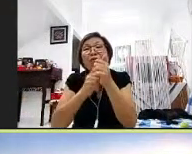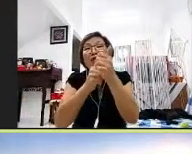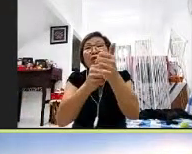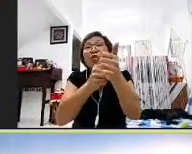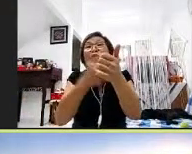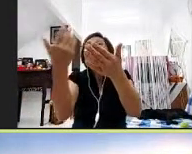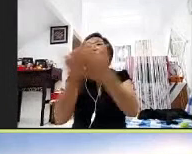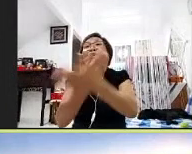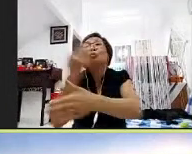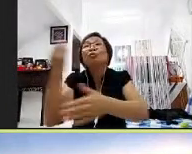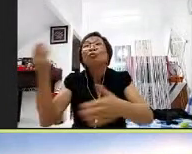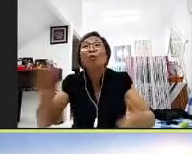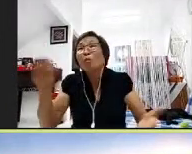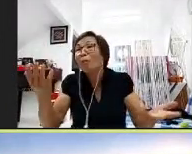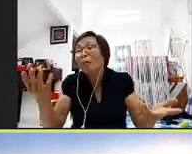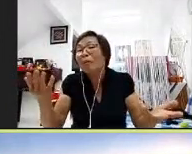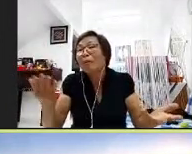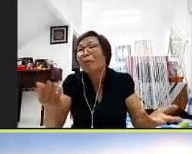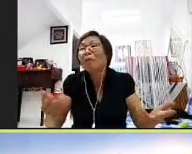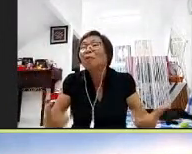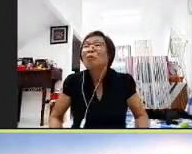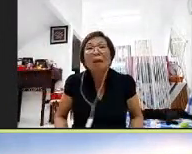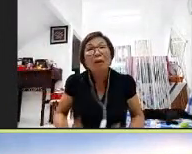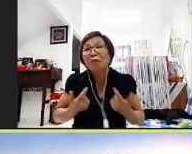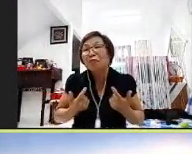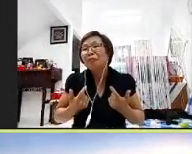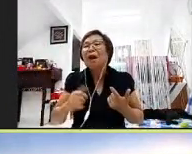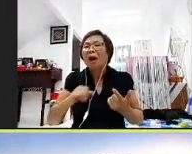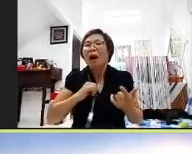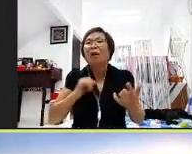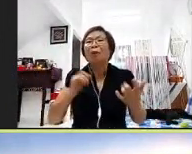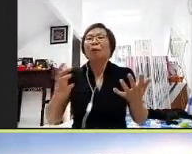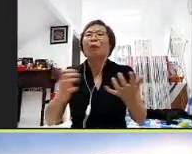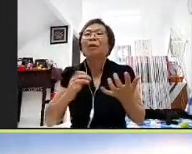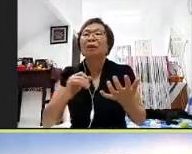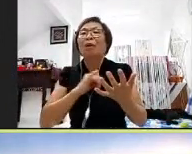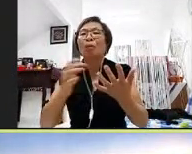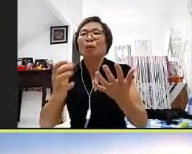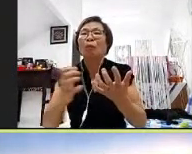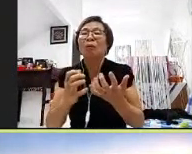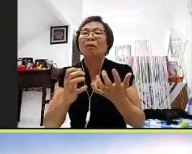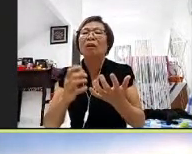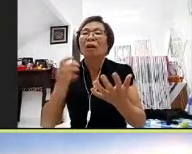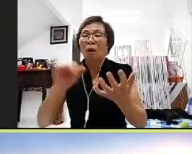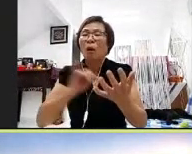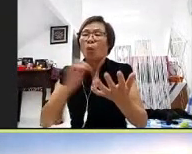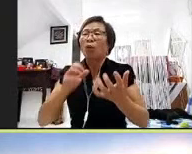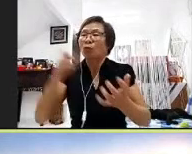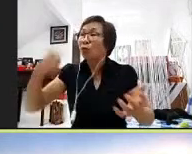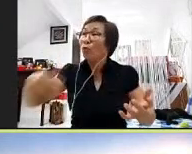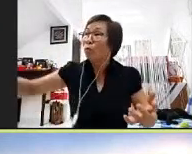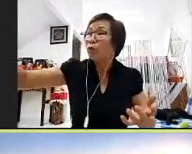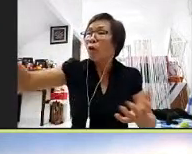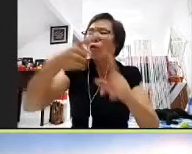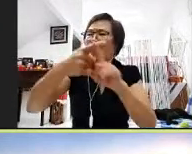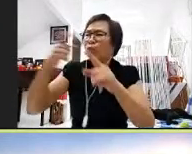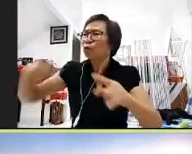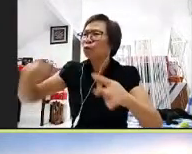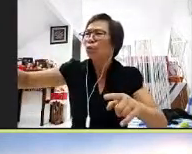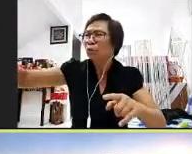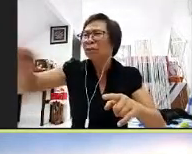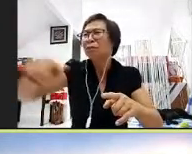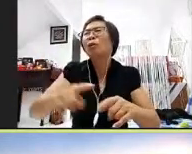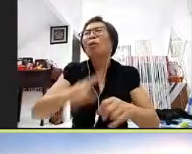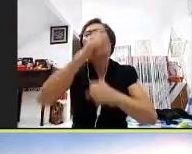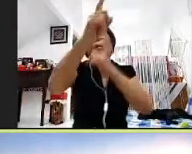So I just want to know from the audience here, over this